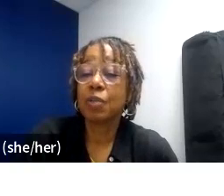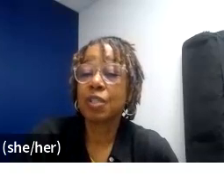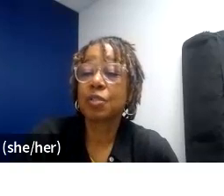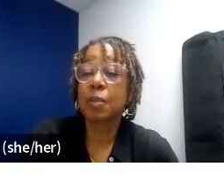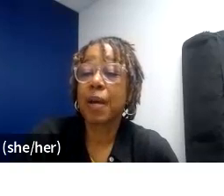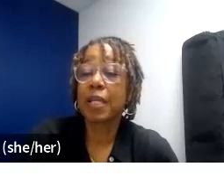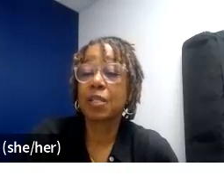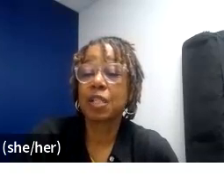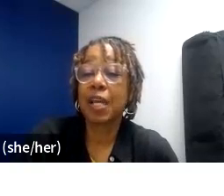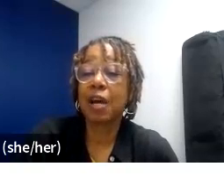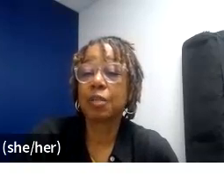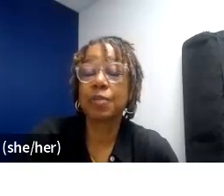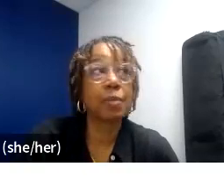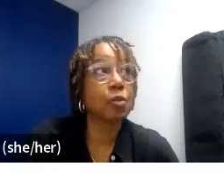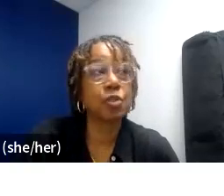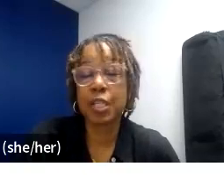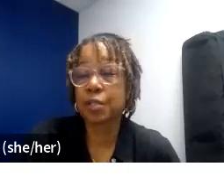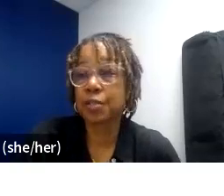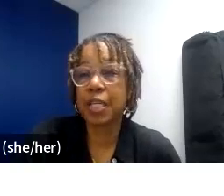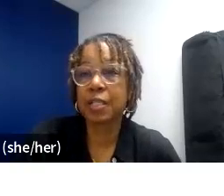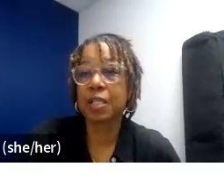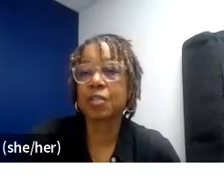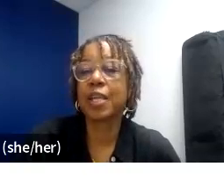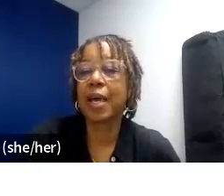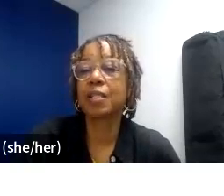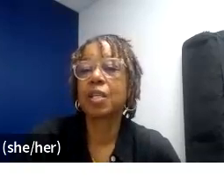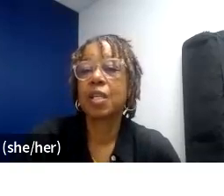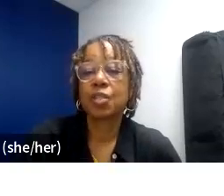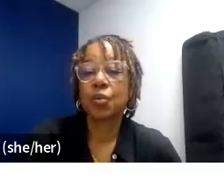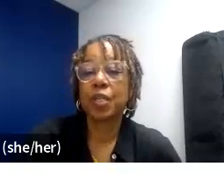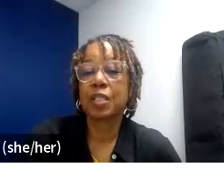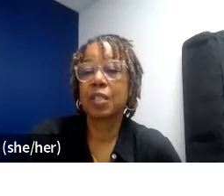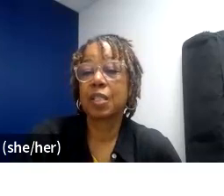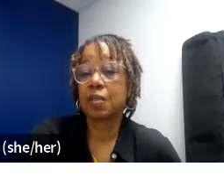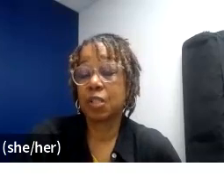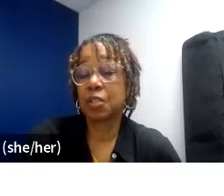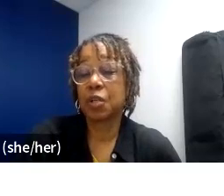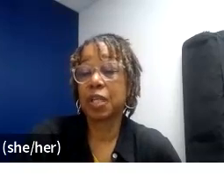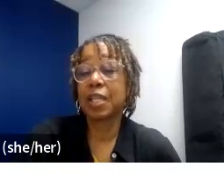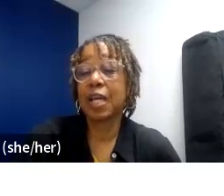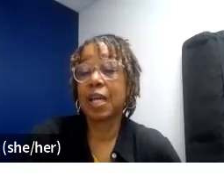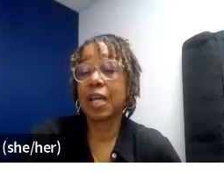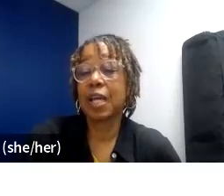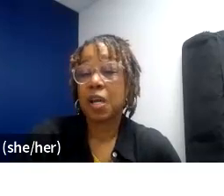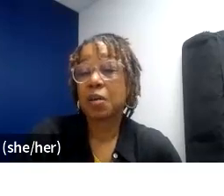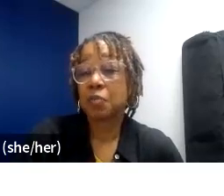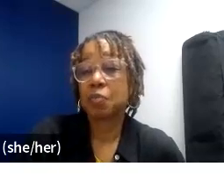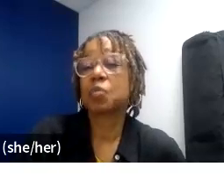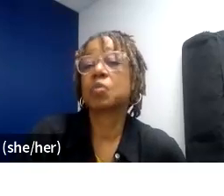God, I wish there was somebody could count up some of those years in the chat so we can, acknowledge